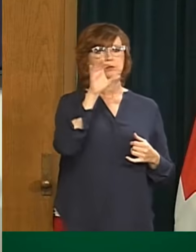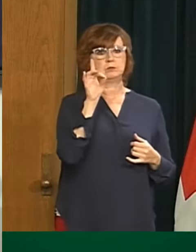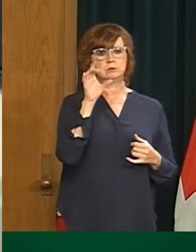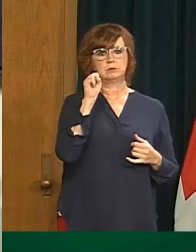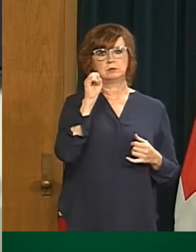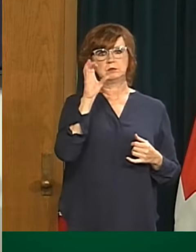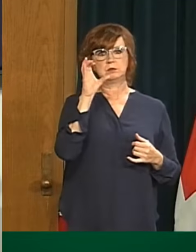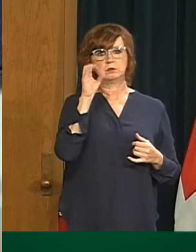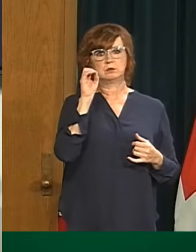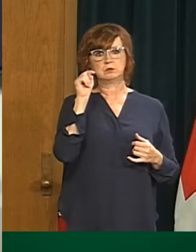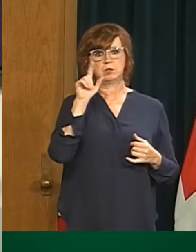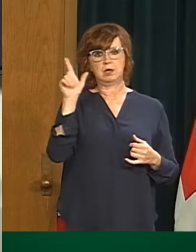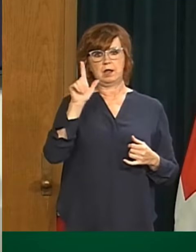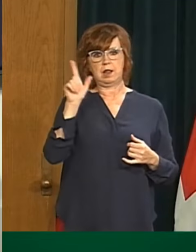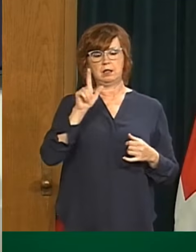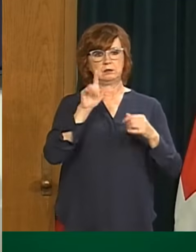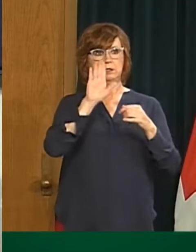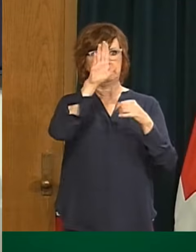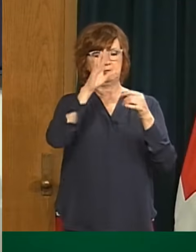Livingstone now.